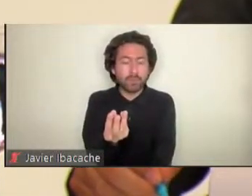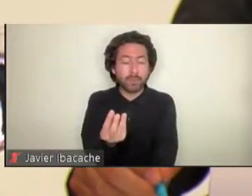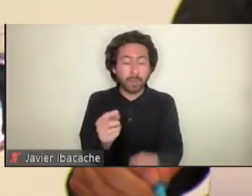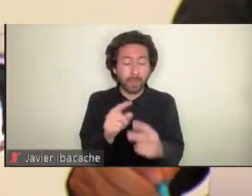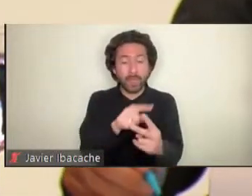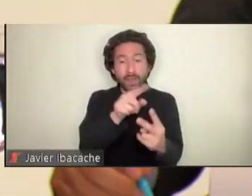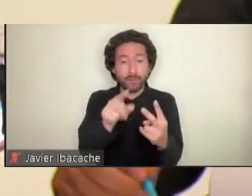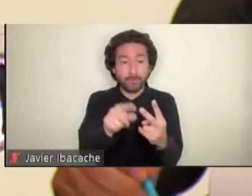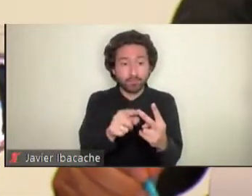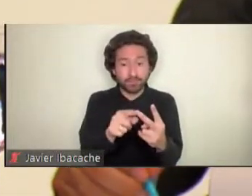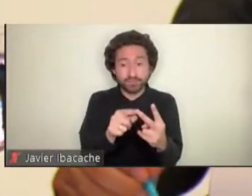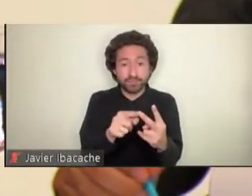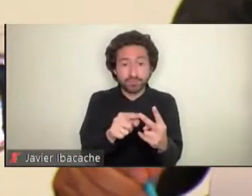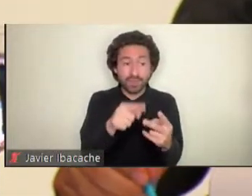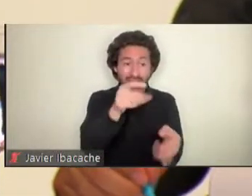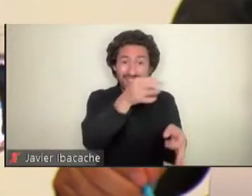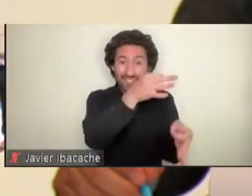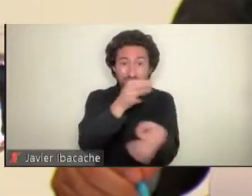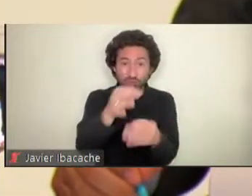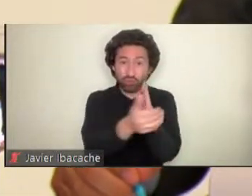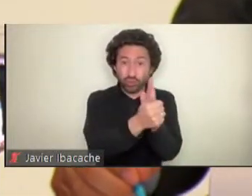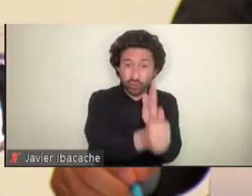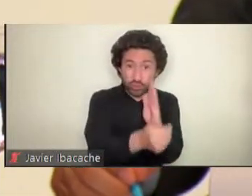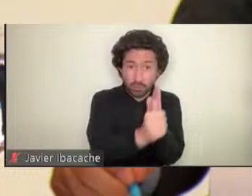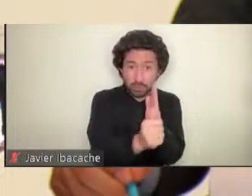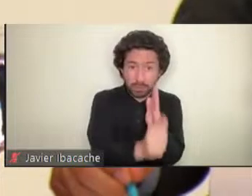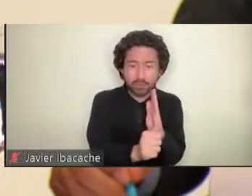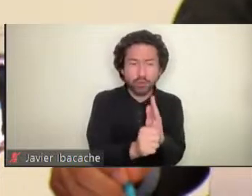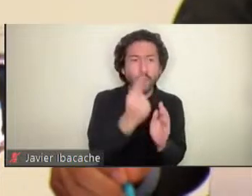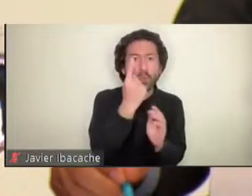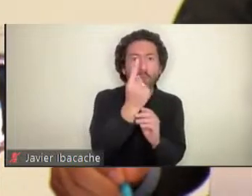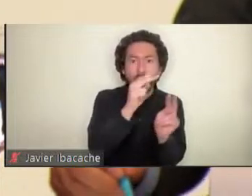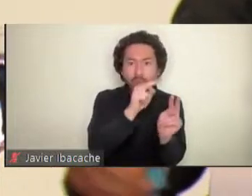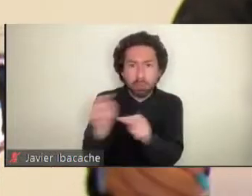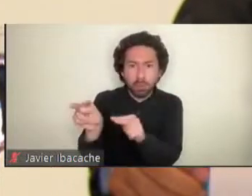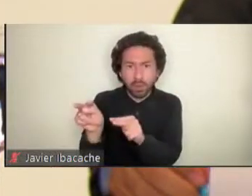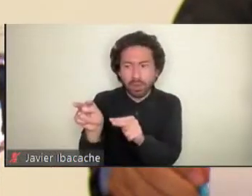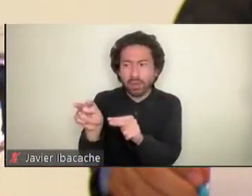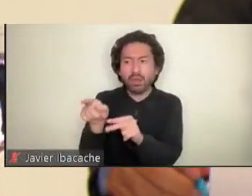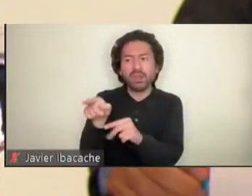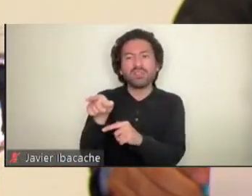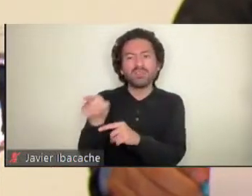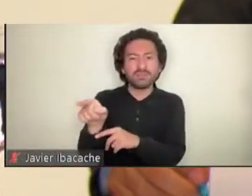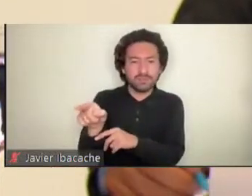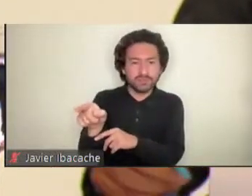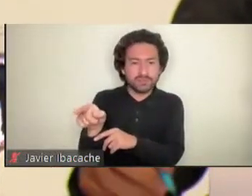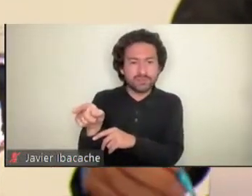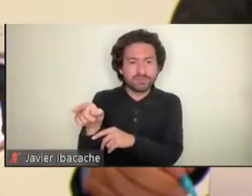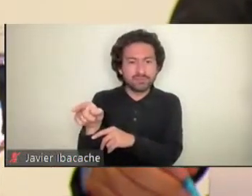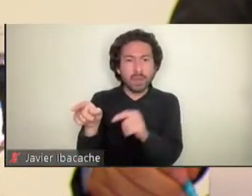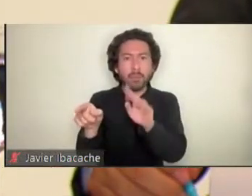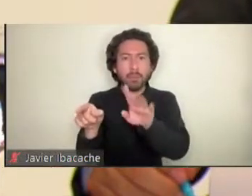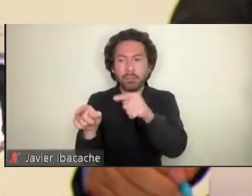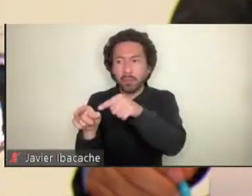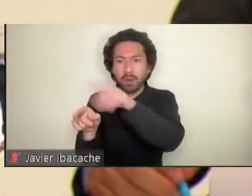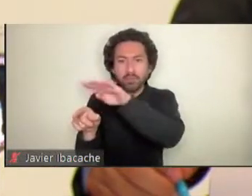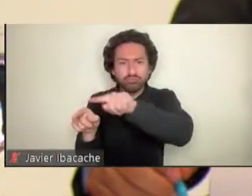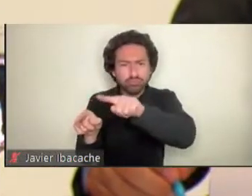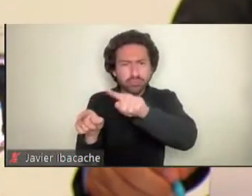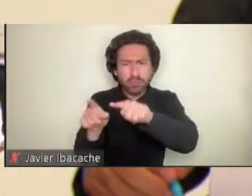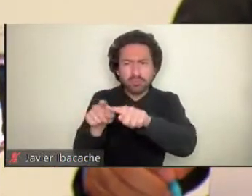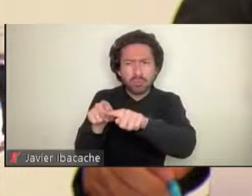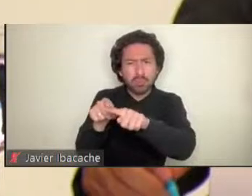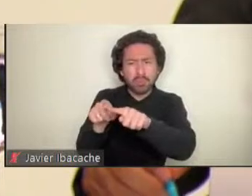instrument, and too many of these instruments are focused on one part of the puzzle, maybe the